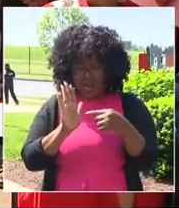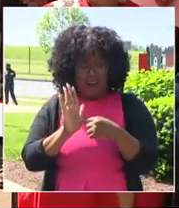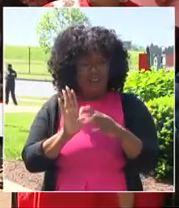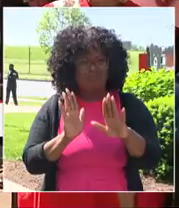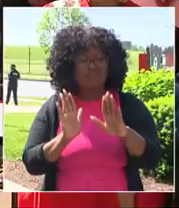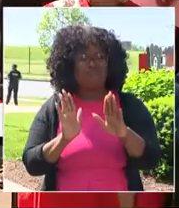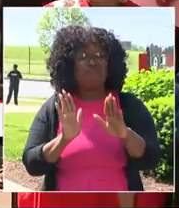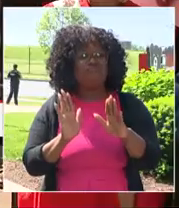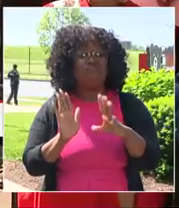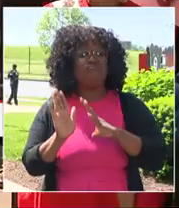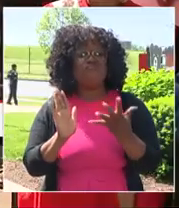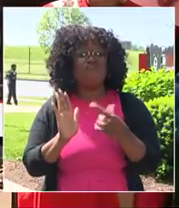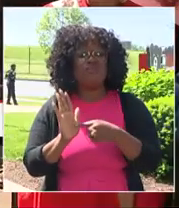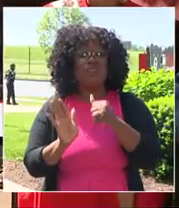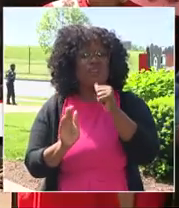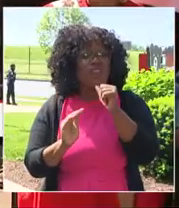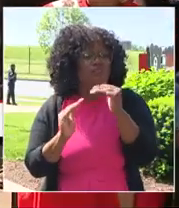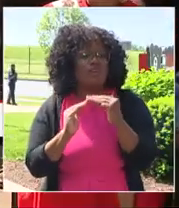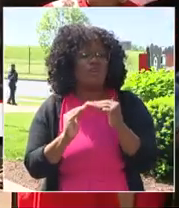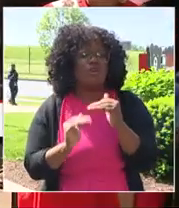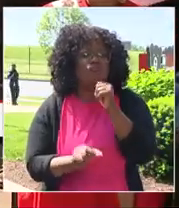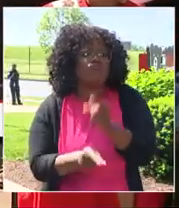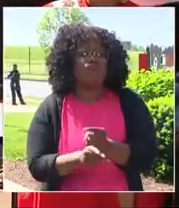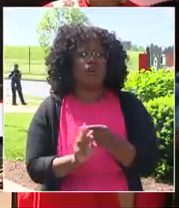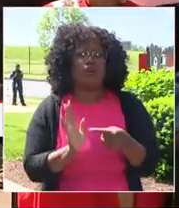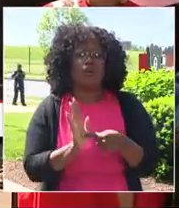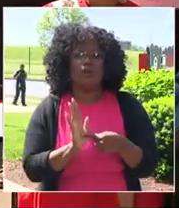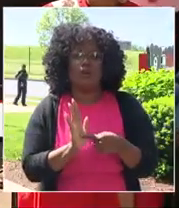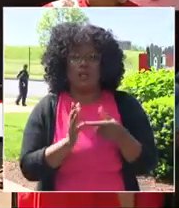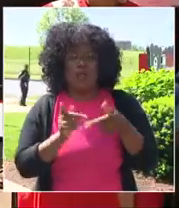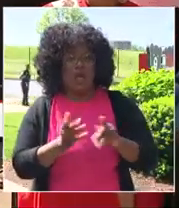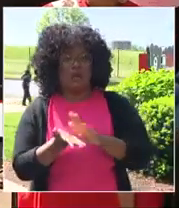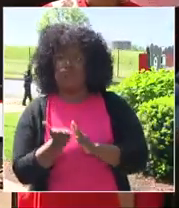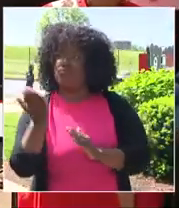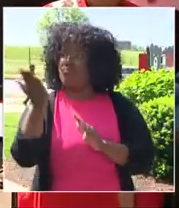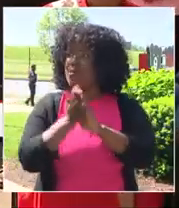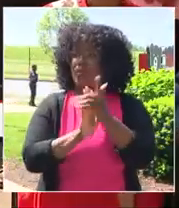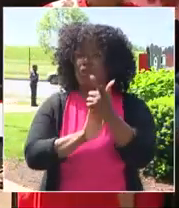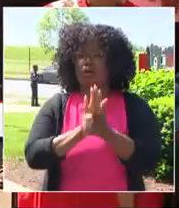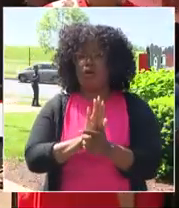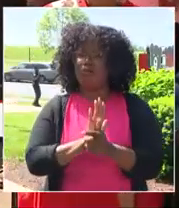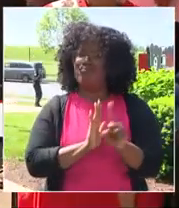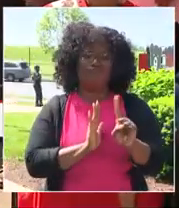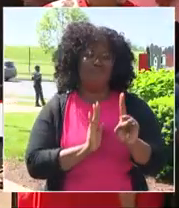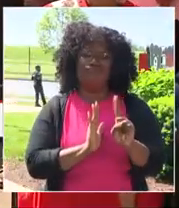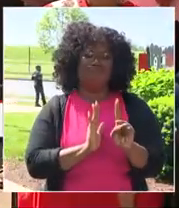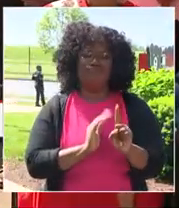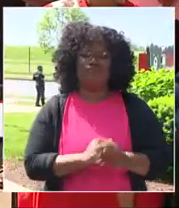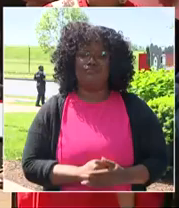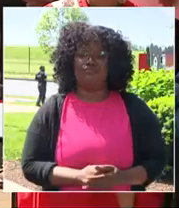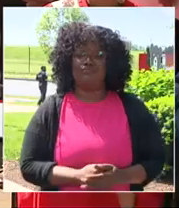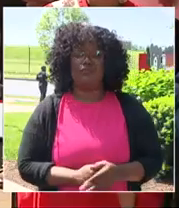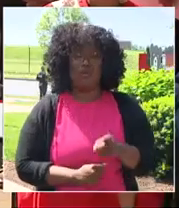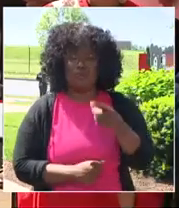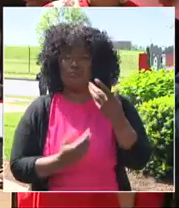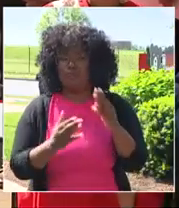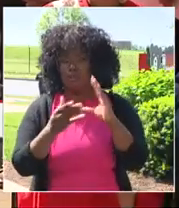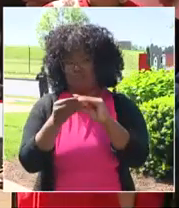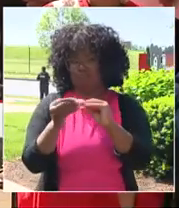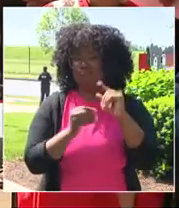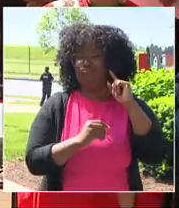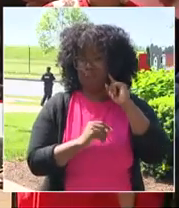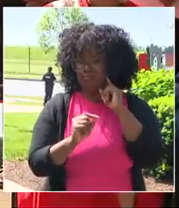law. You've heard about the potential impact on children, as I said before, and the impacts are just as stark for